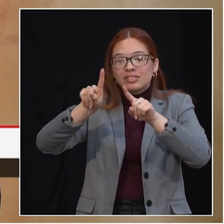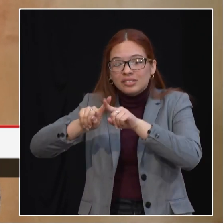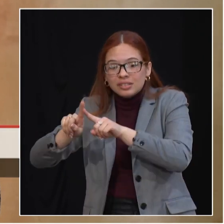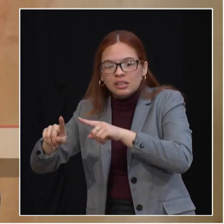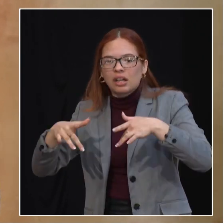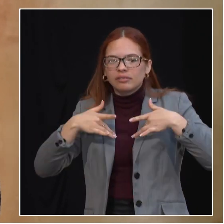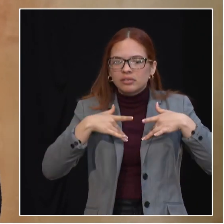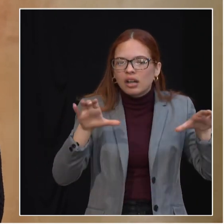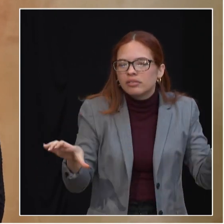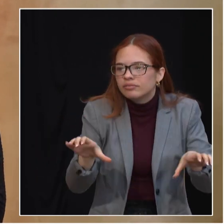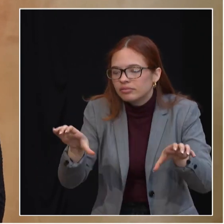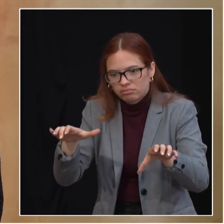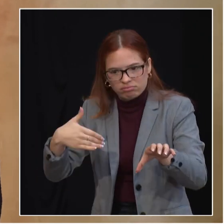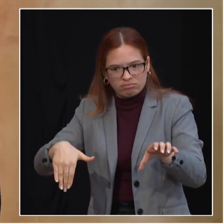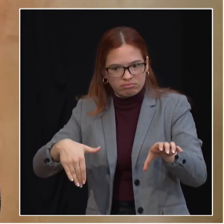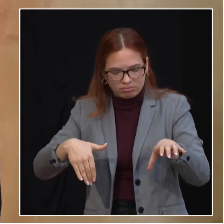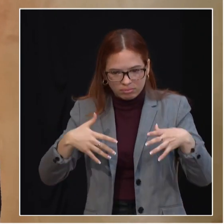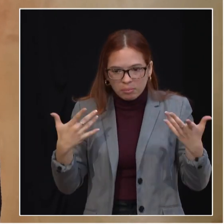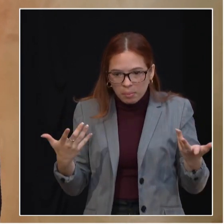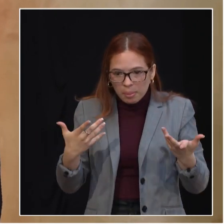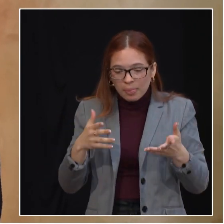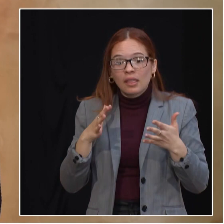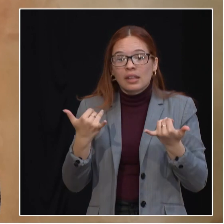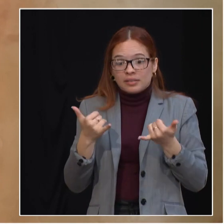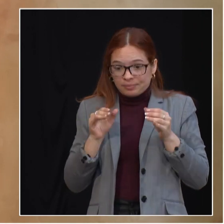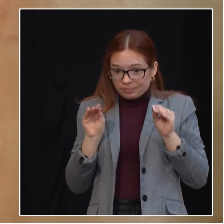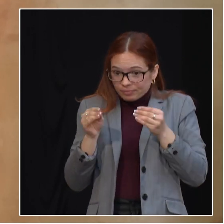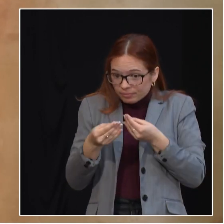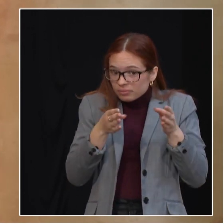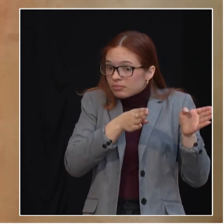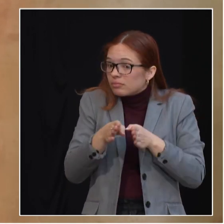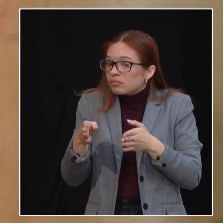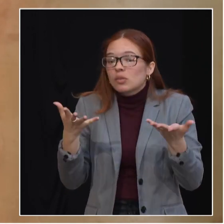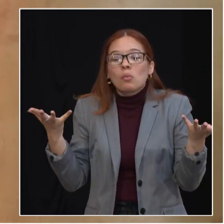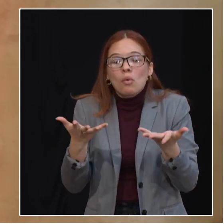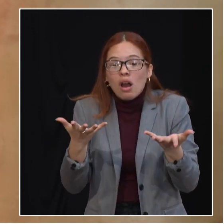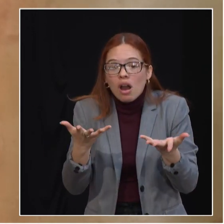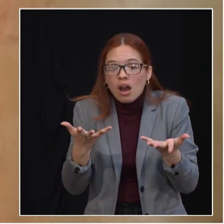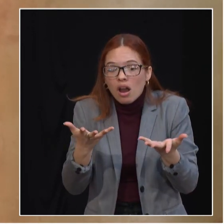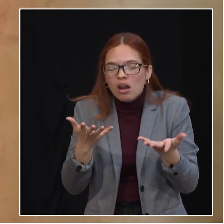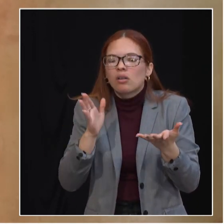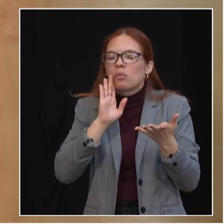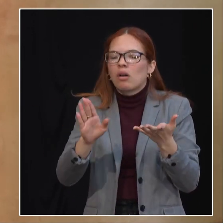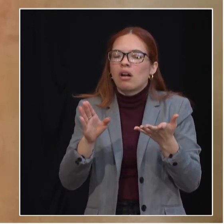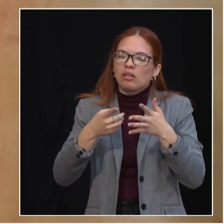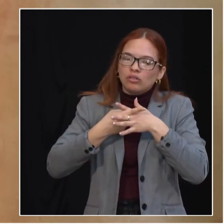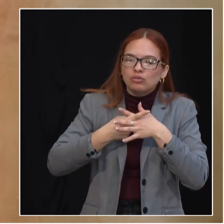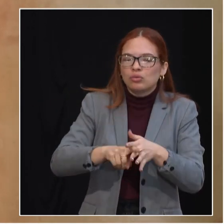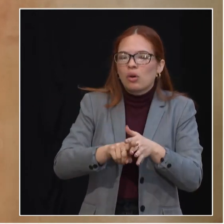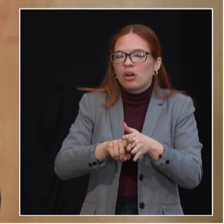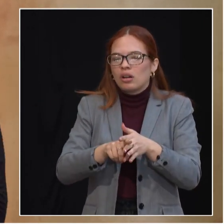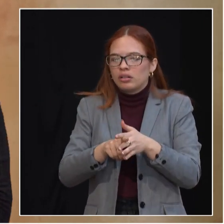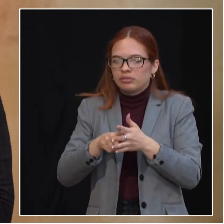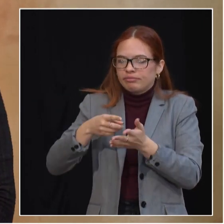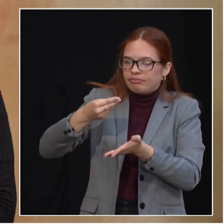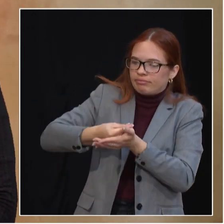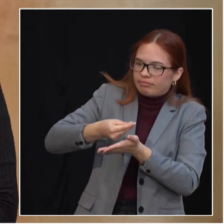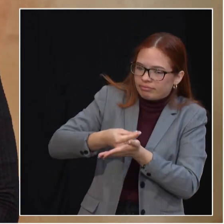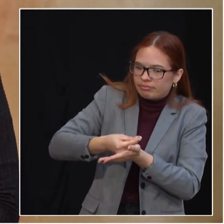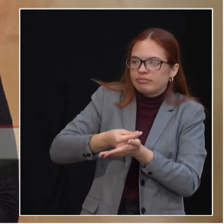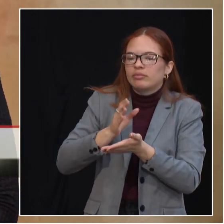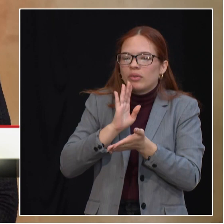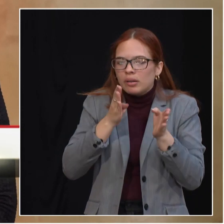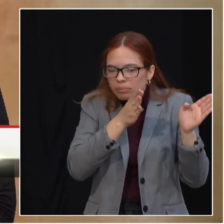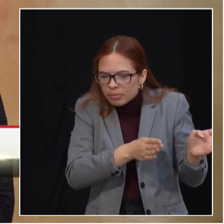that success, today the Office of Planning is kicking off a public realm plan which will generate design ideas that will